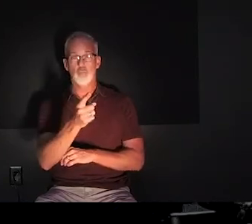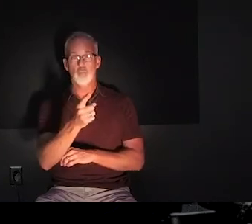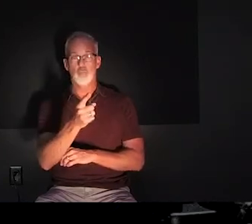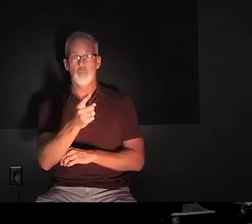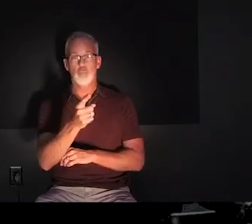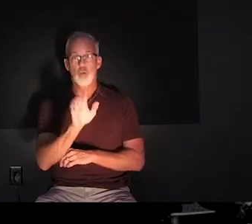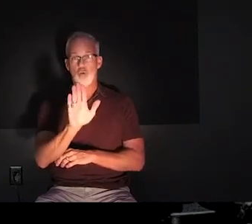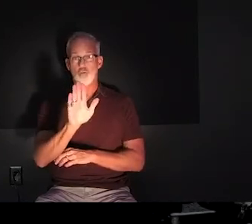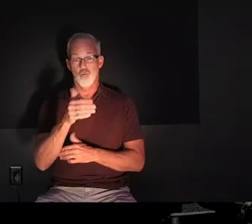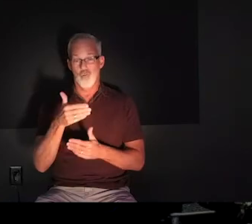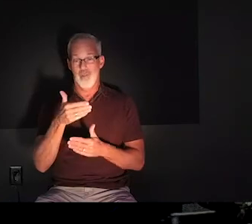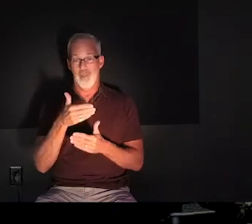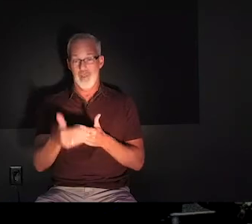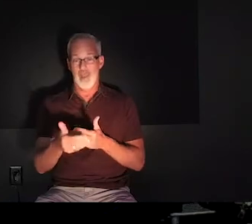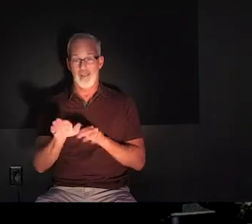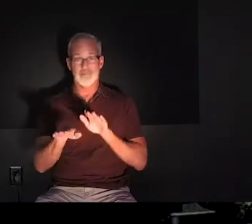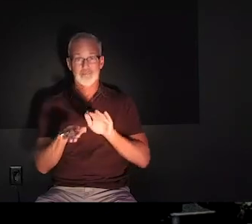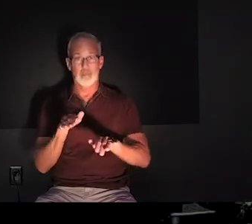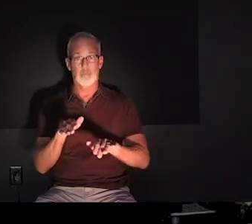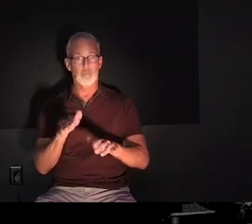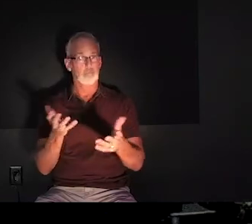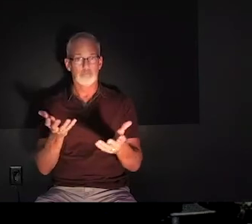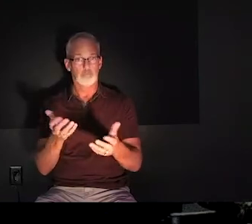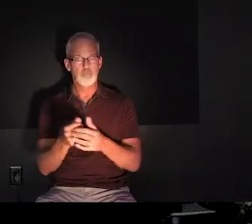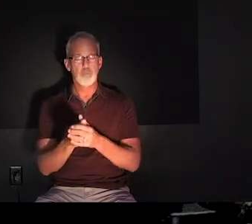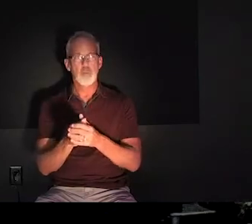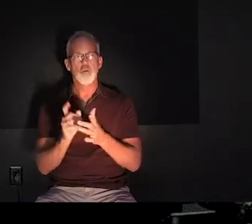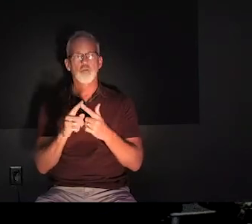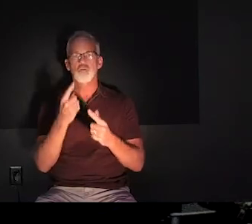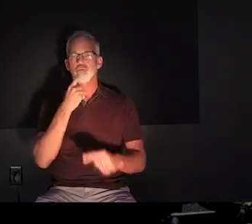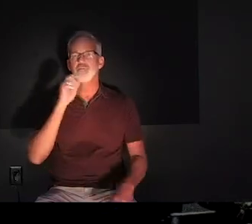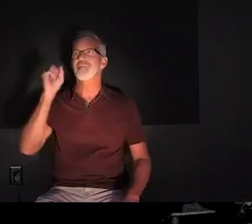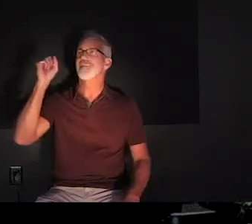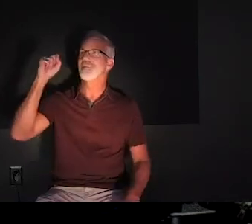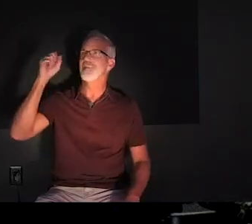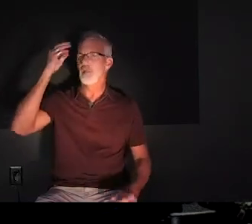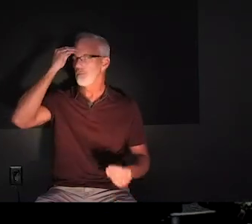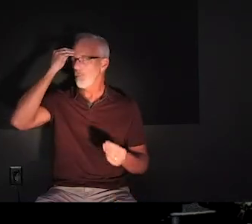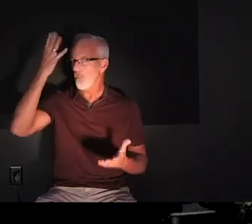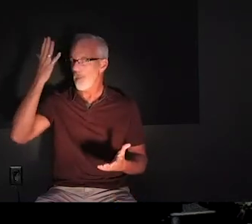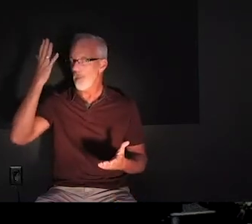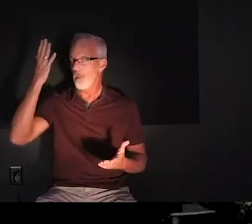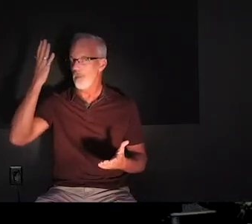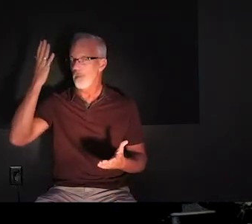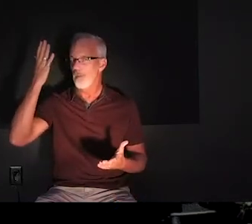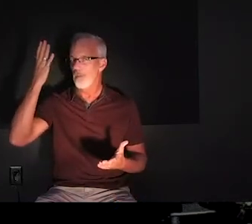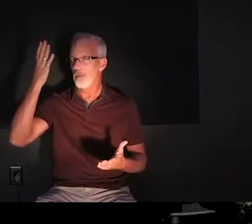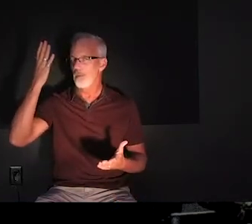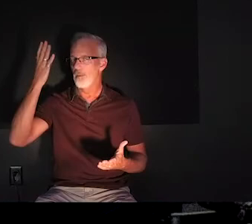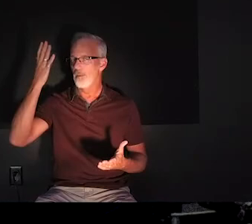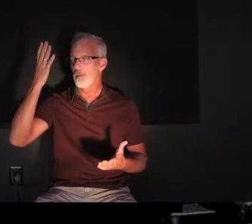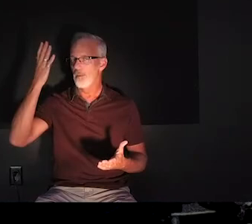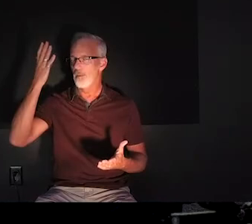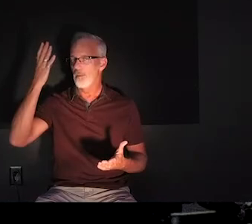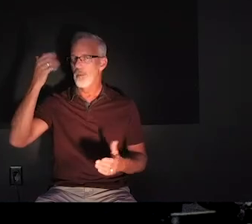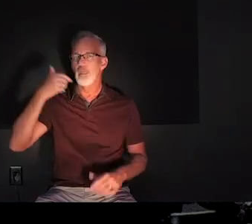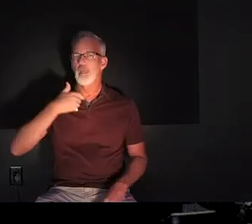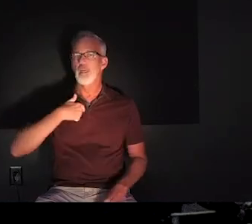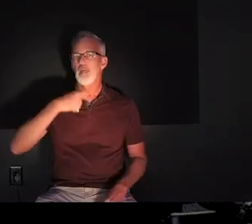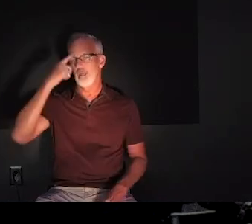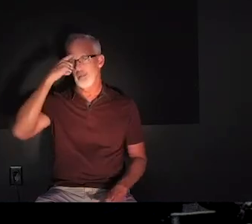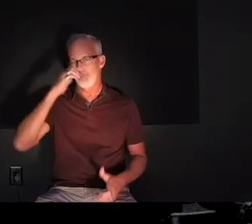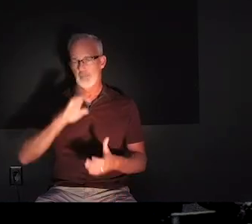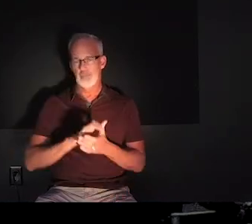your step is to say, yes, I